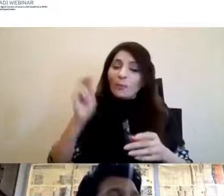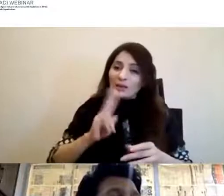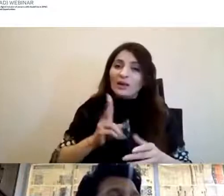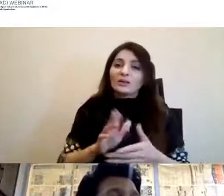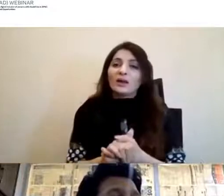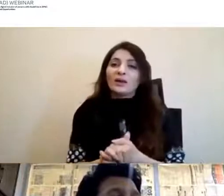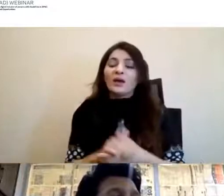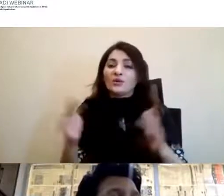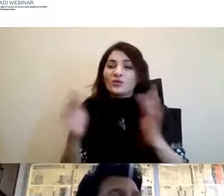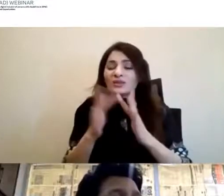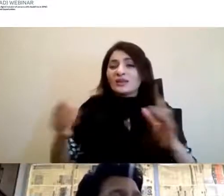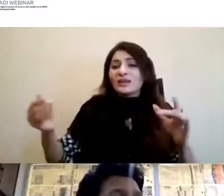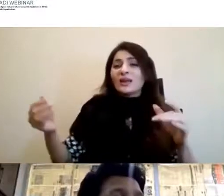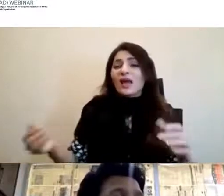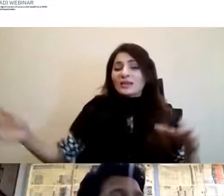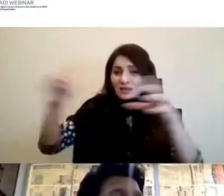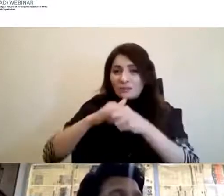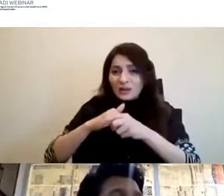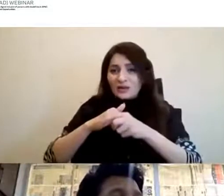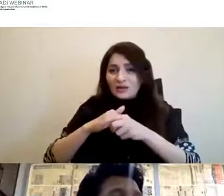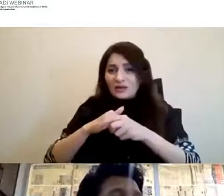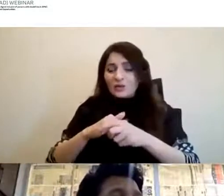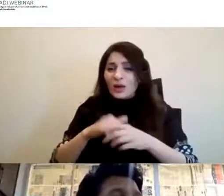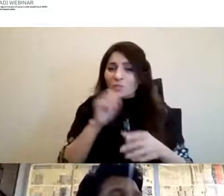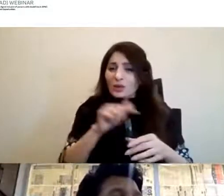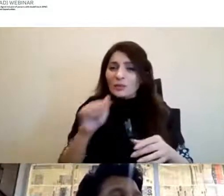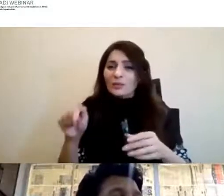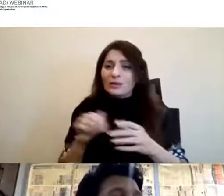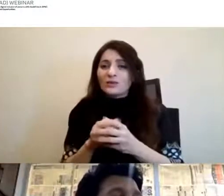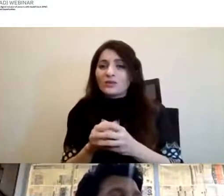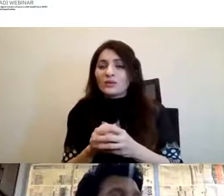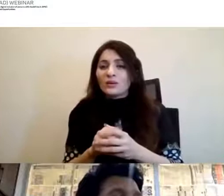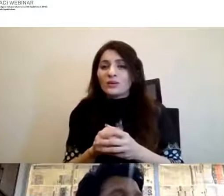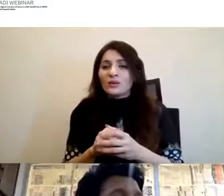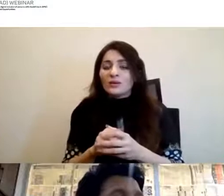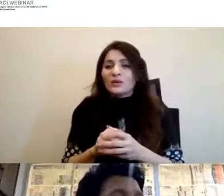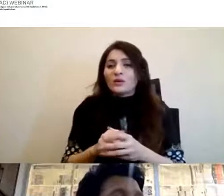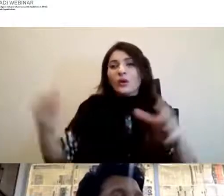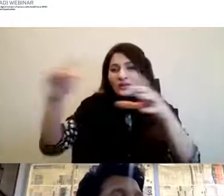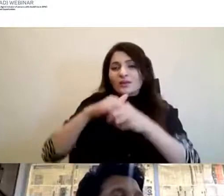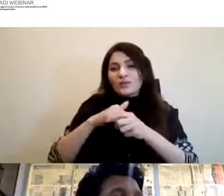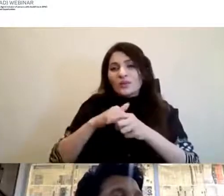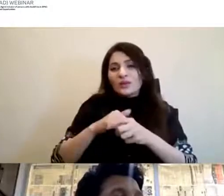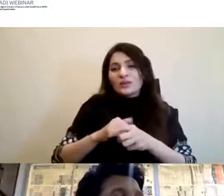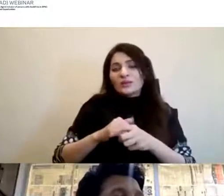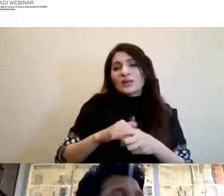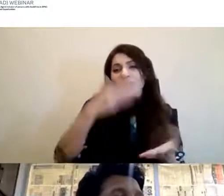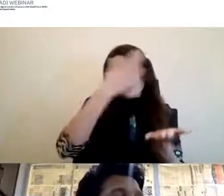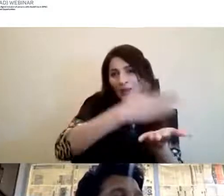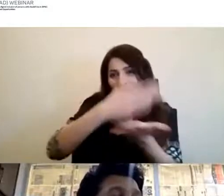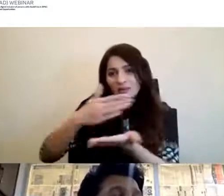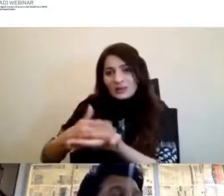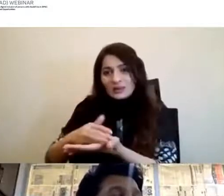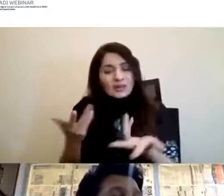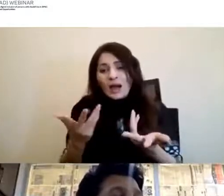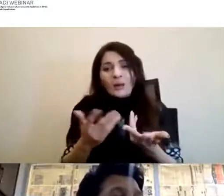always refer for persons with visual impairment. What about the accessibility barriers faced by deaf community, intellectual disabilities,